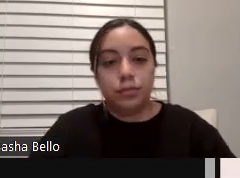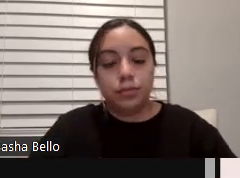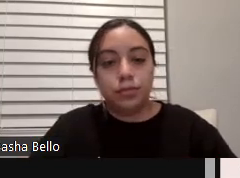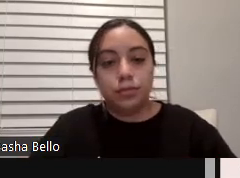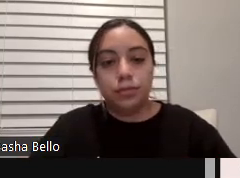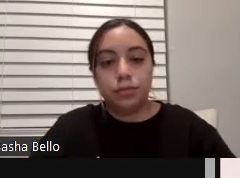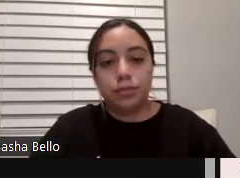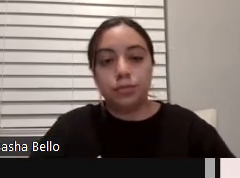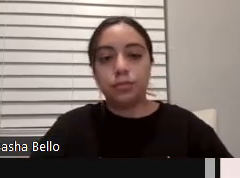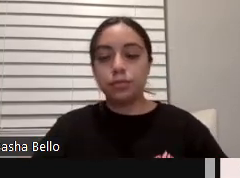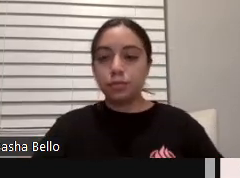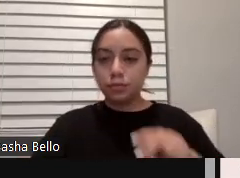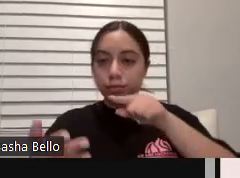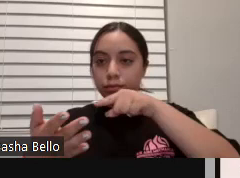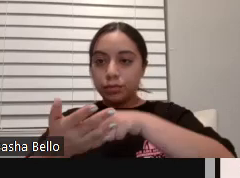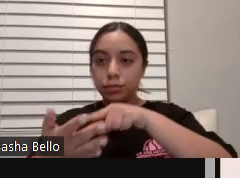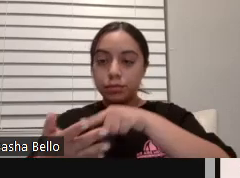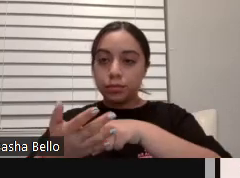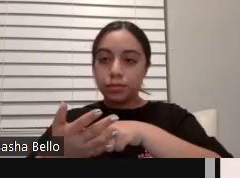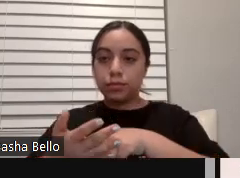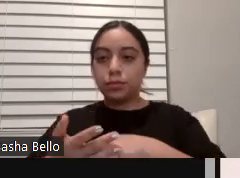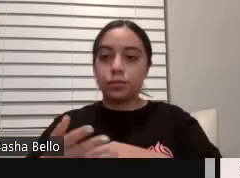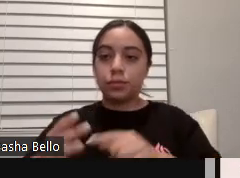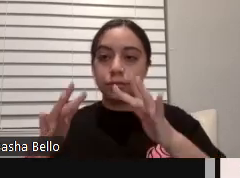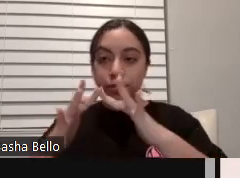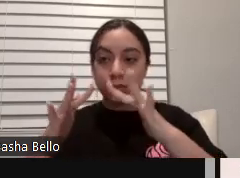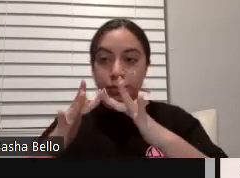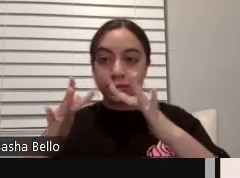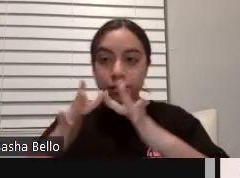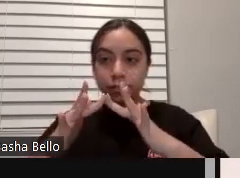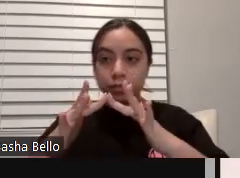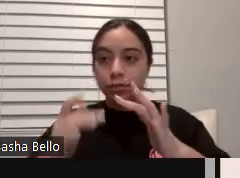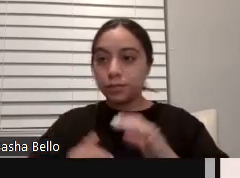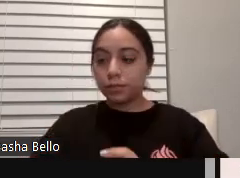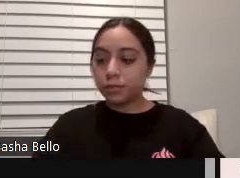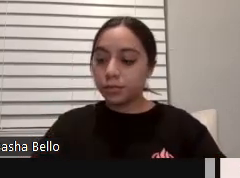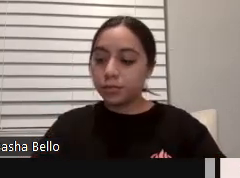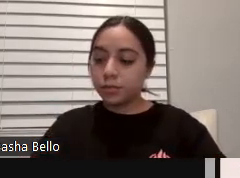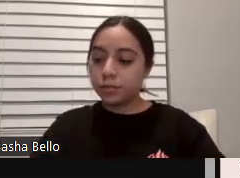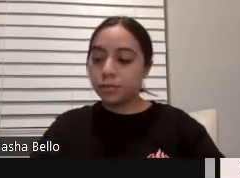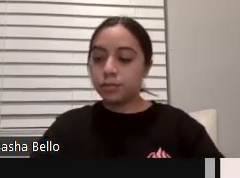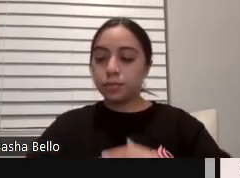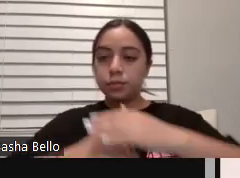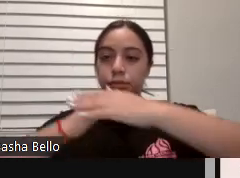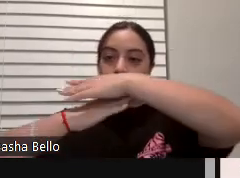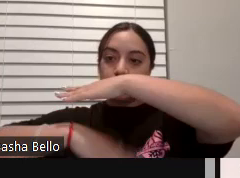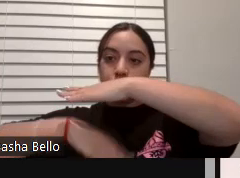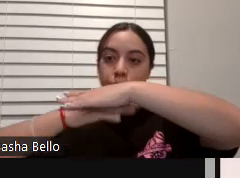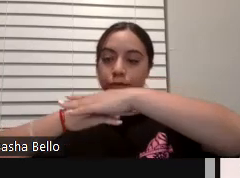If you see the person on the list, tap on that. Now, on the input, you can write a message.